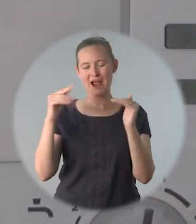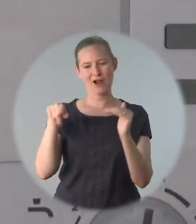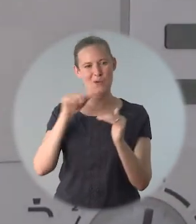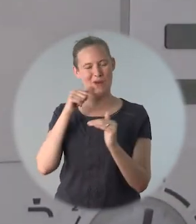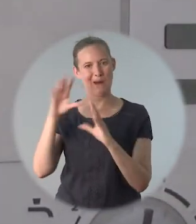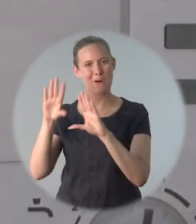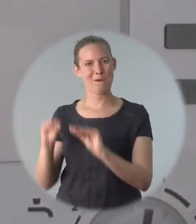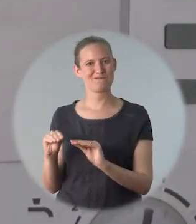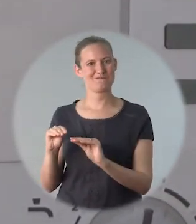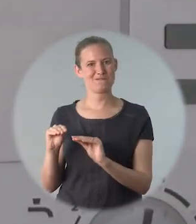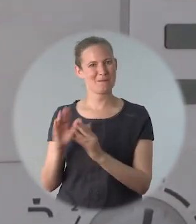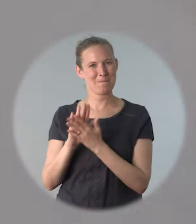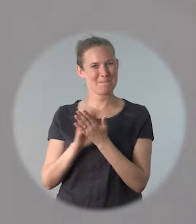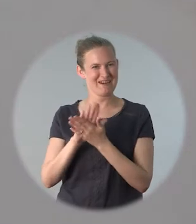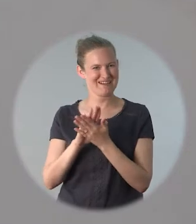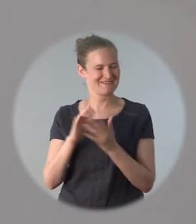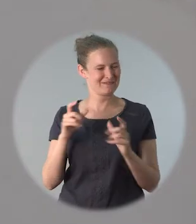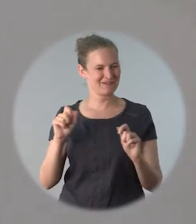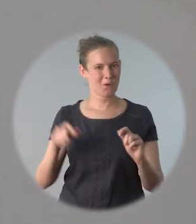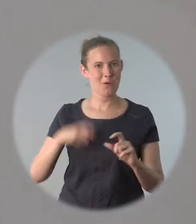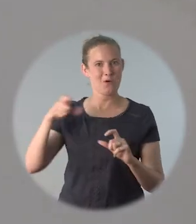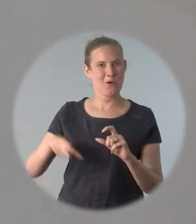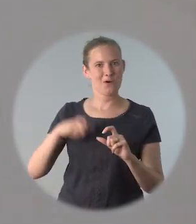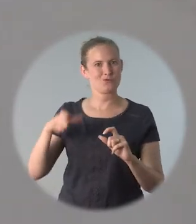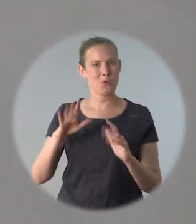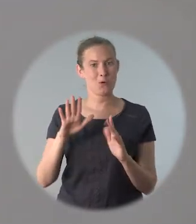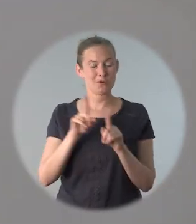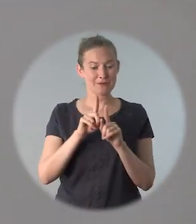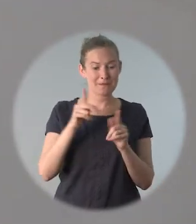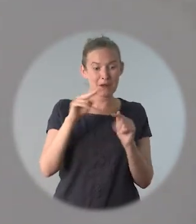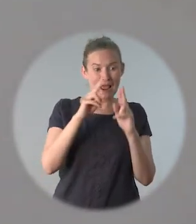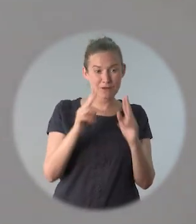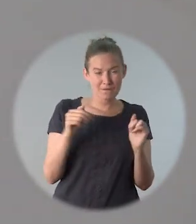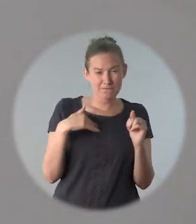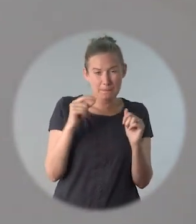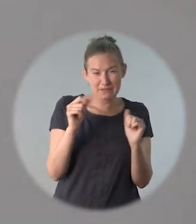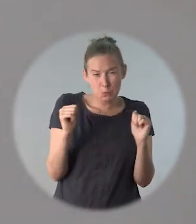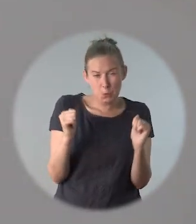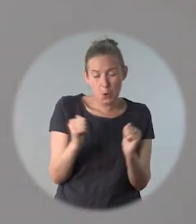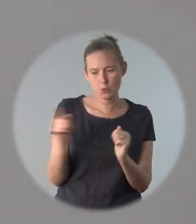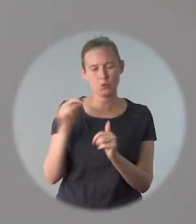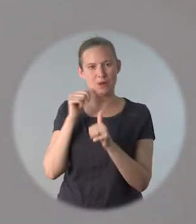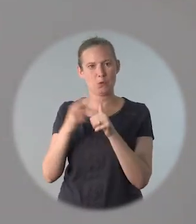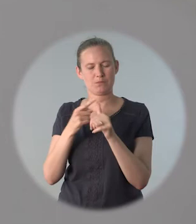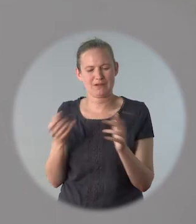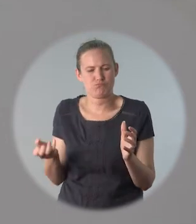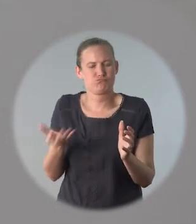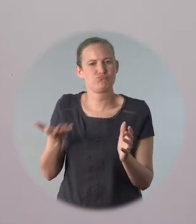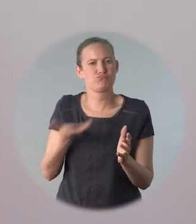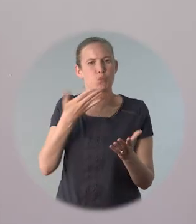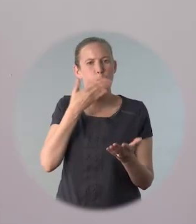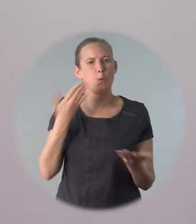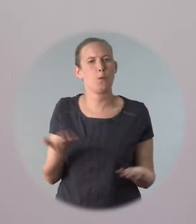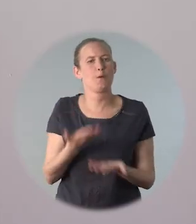the home has reached the temperature I set and during a non-heating period the boiler might come on because the home has got too cold.